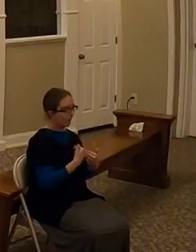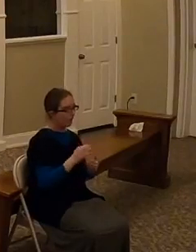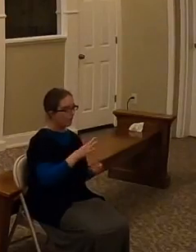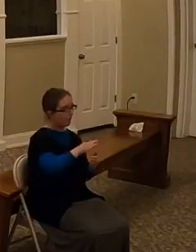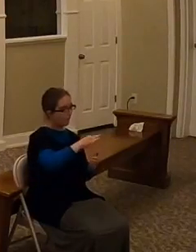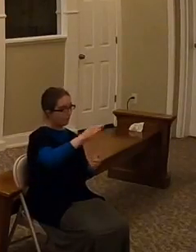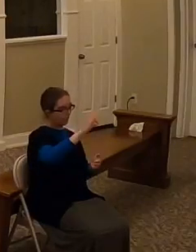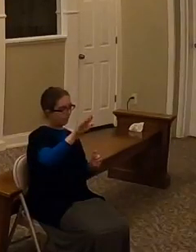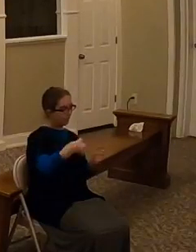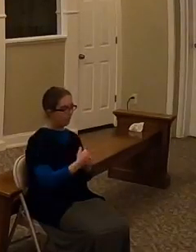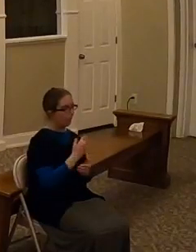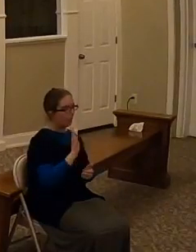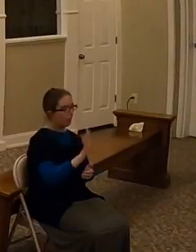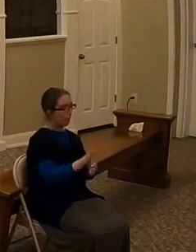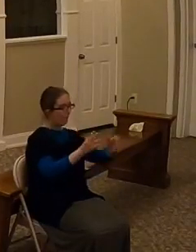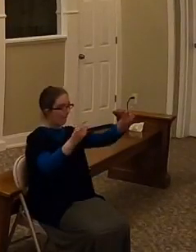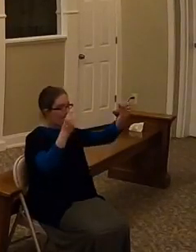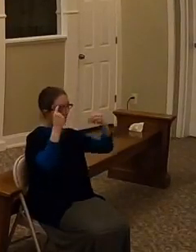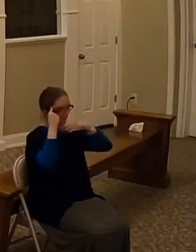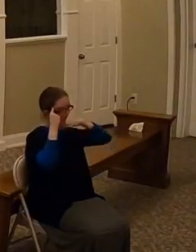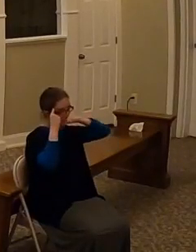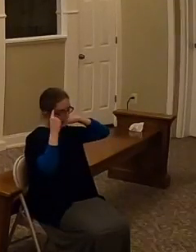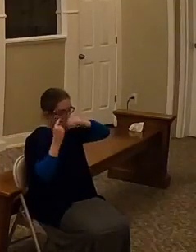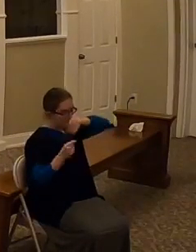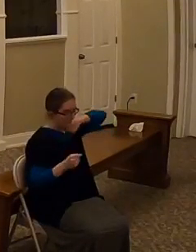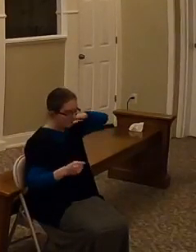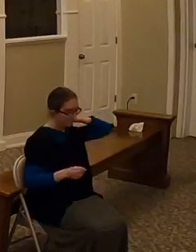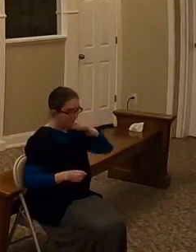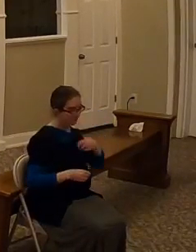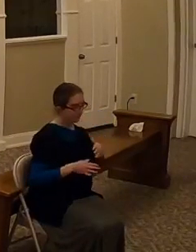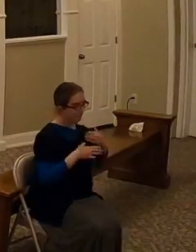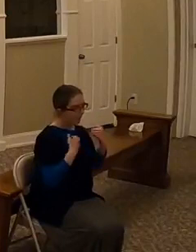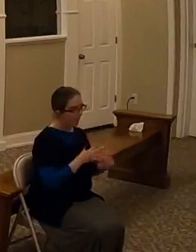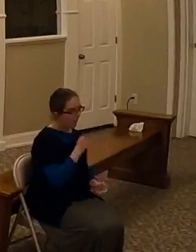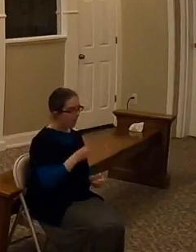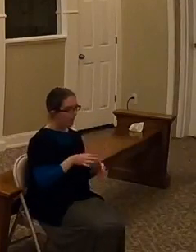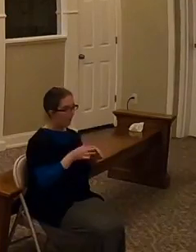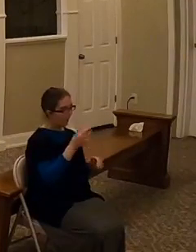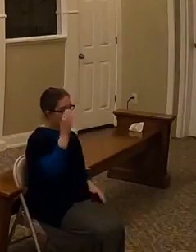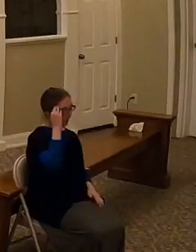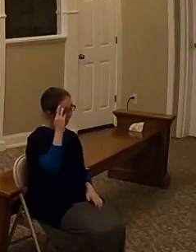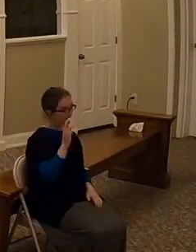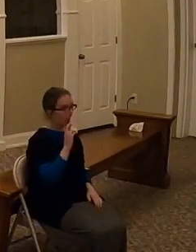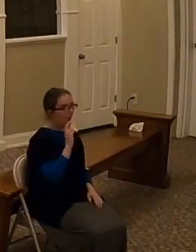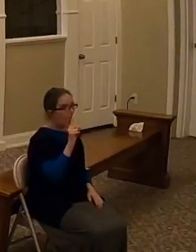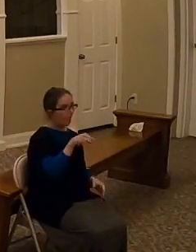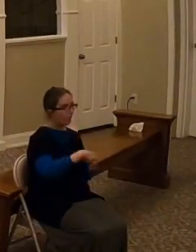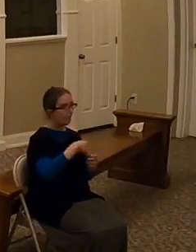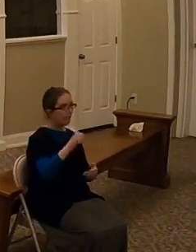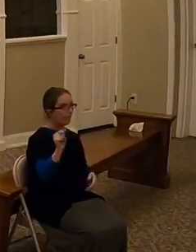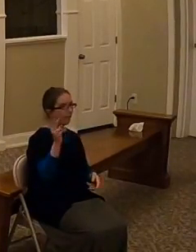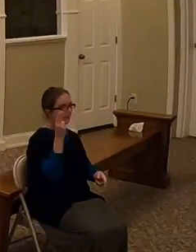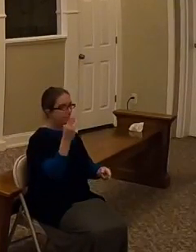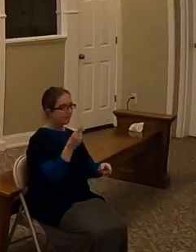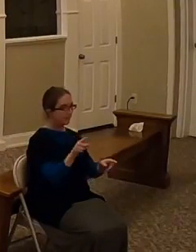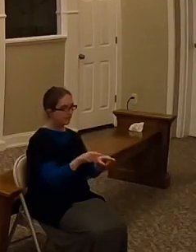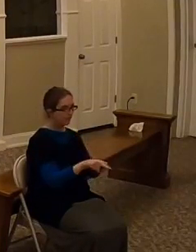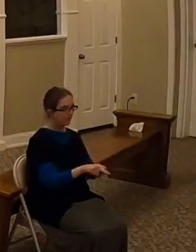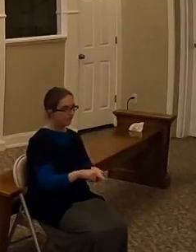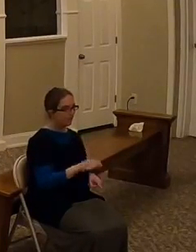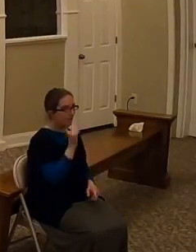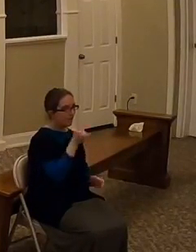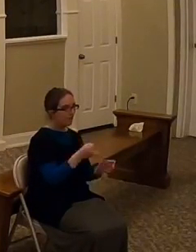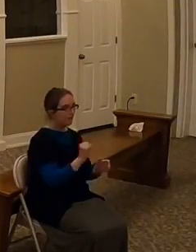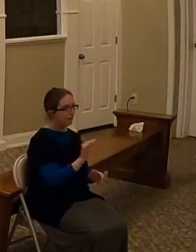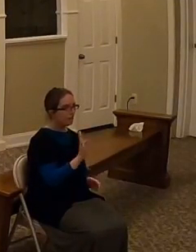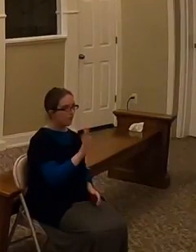thy soul, and with all thy mind. Amen. Heart and mind basically are one and the same. Amen. It is